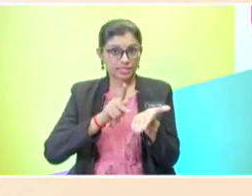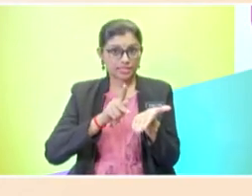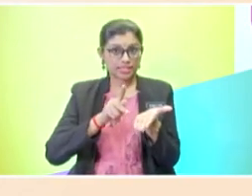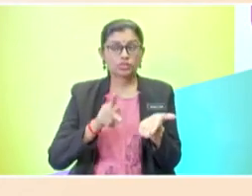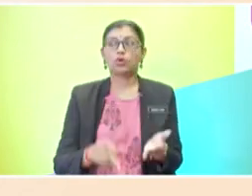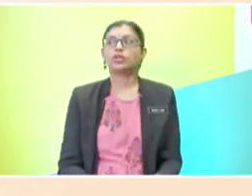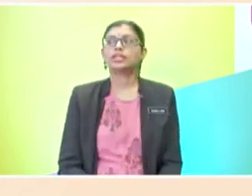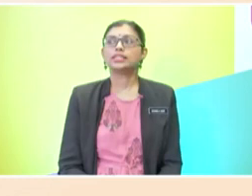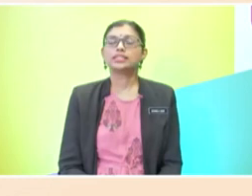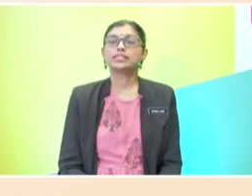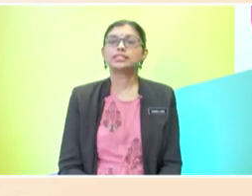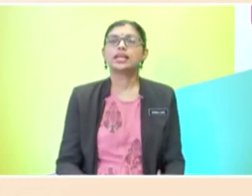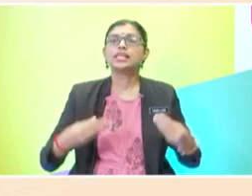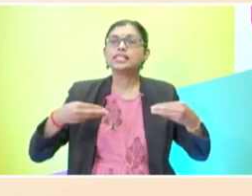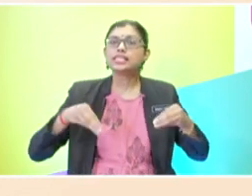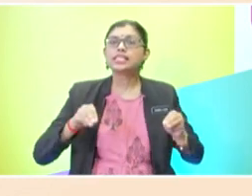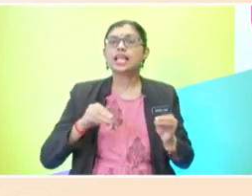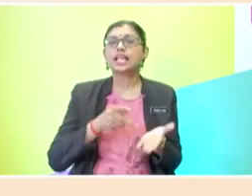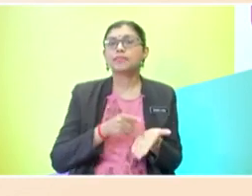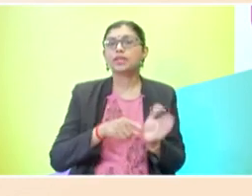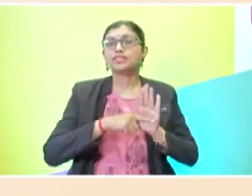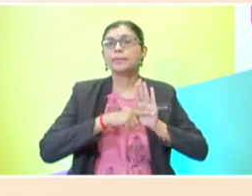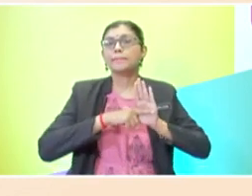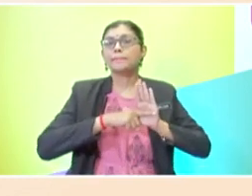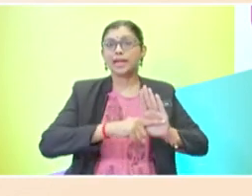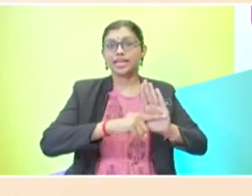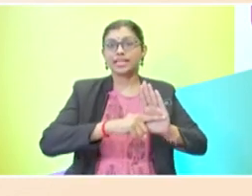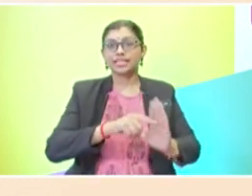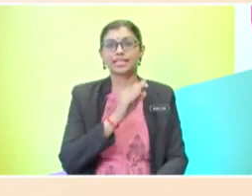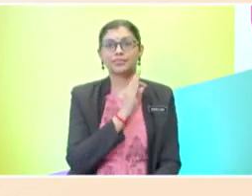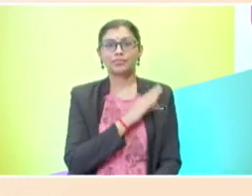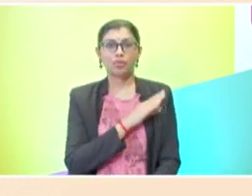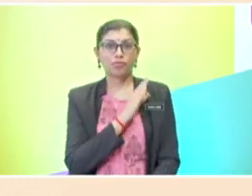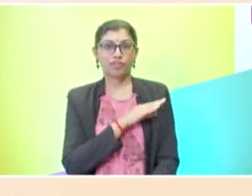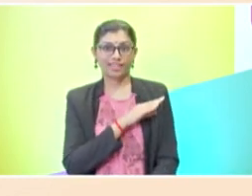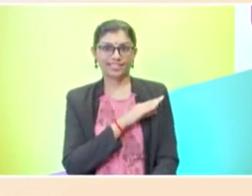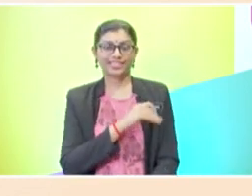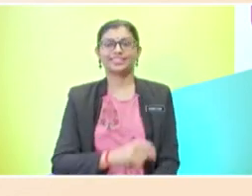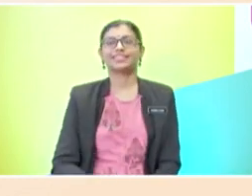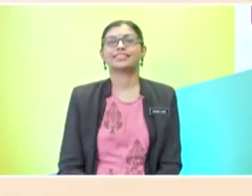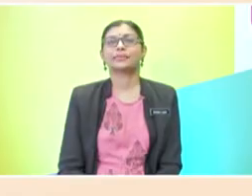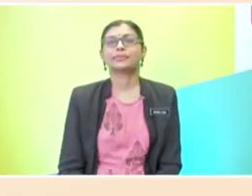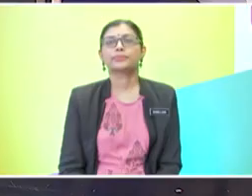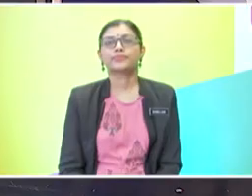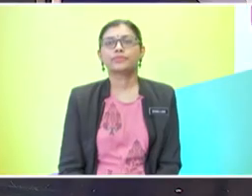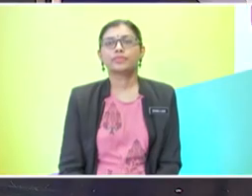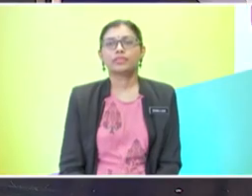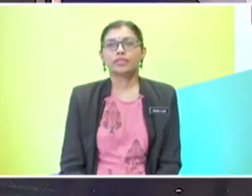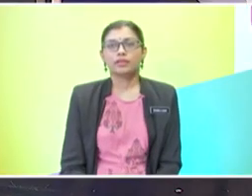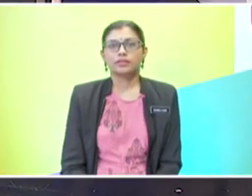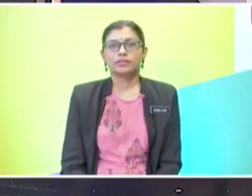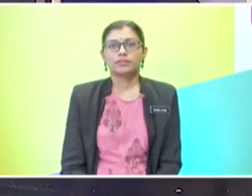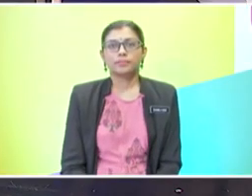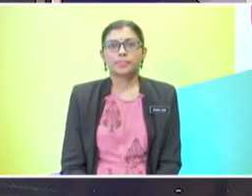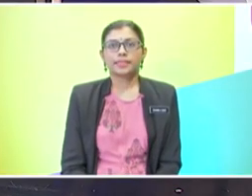cost price. Find the cost price, you have to minus profit that you gain from the selling price. Okay, yeah. And